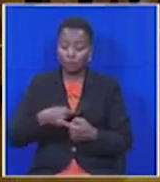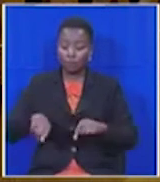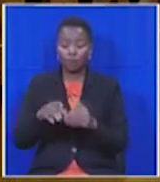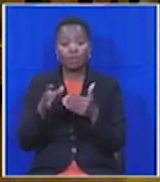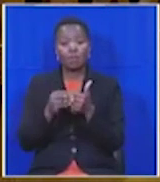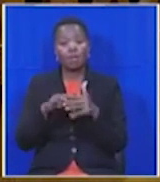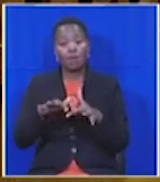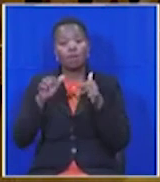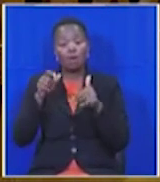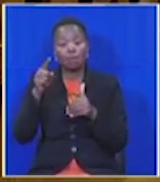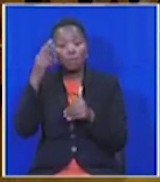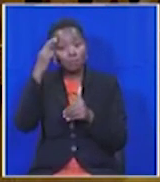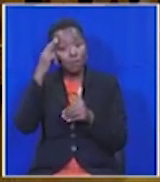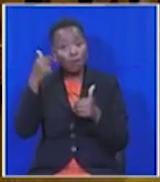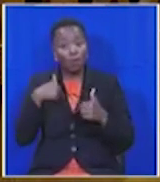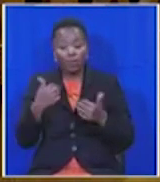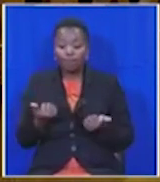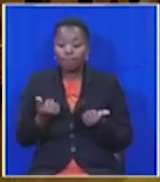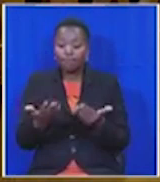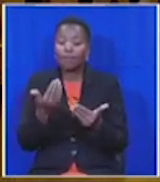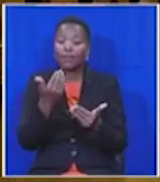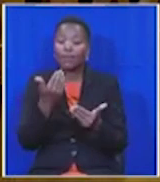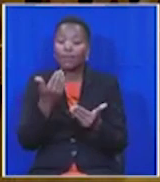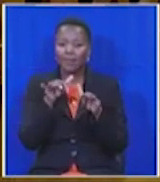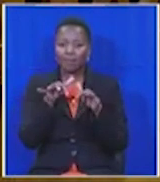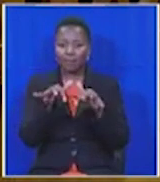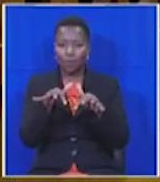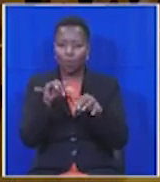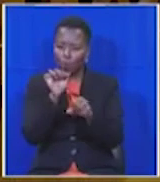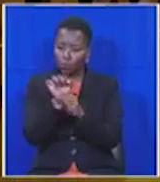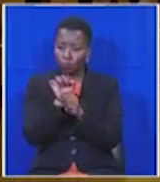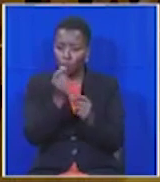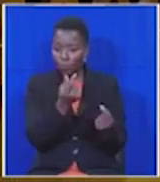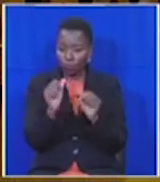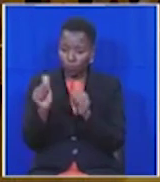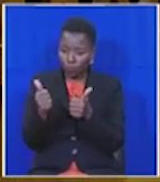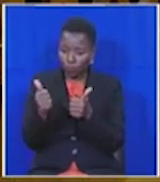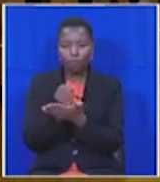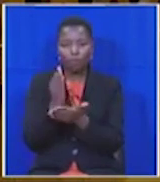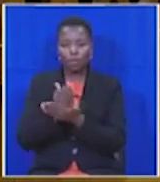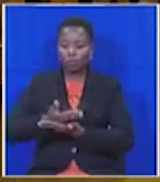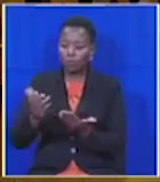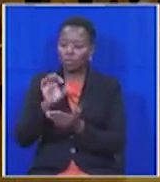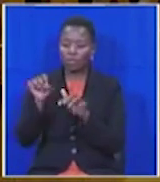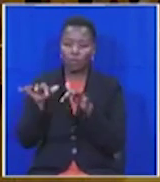reminded that we are the servants of the people, and in all our duties executed, may we make sure that we benefit only South Africa. Thank you.